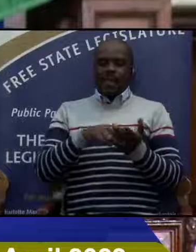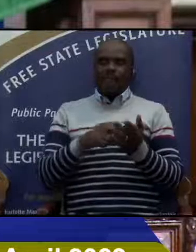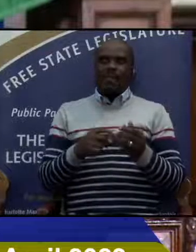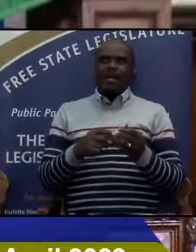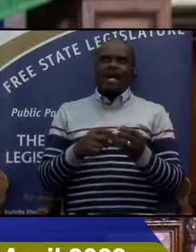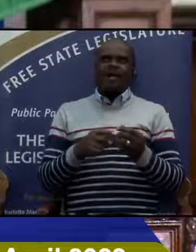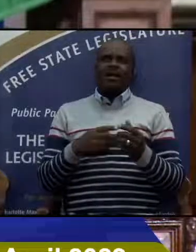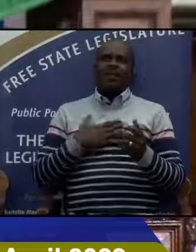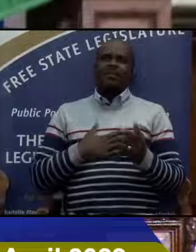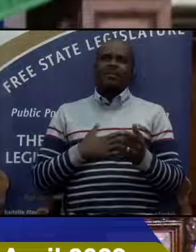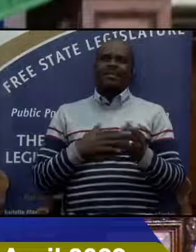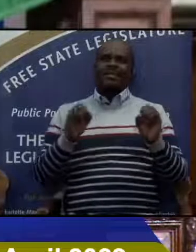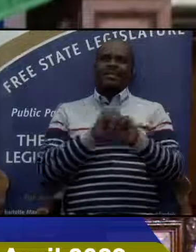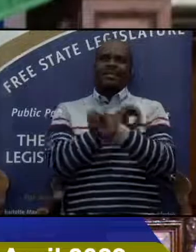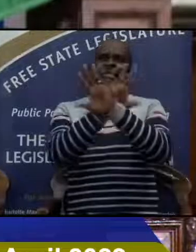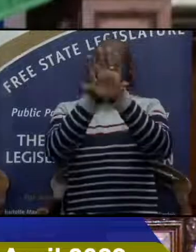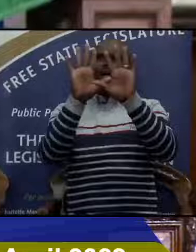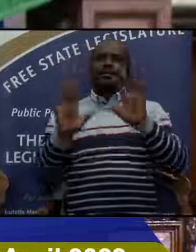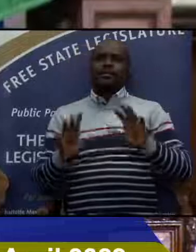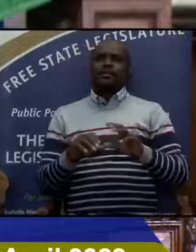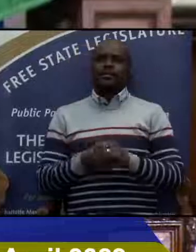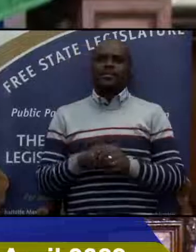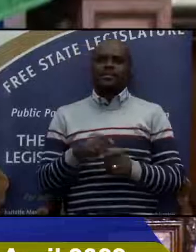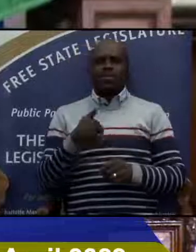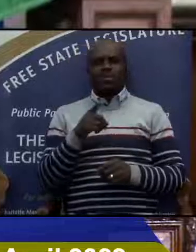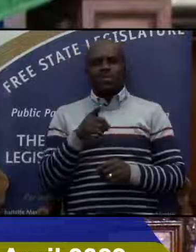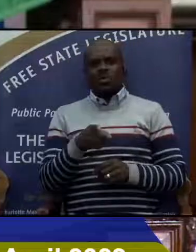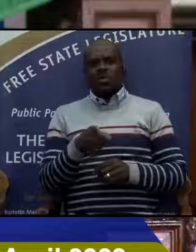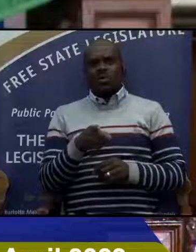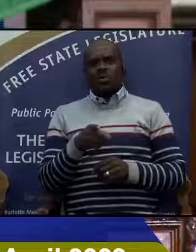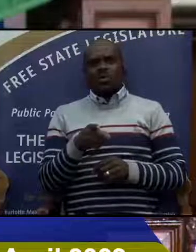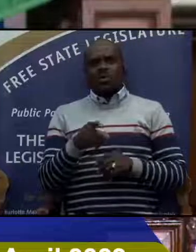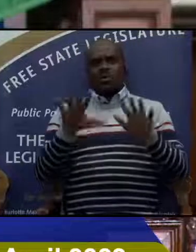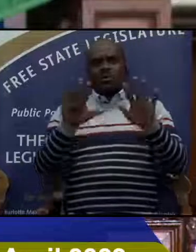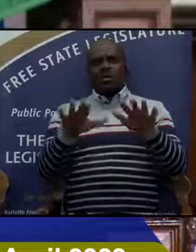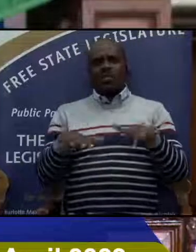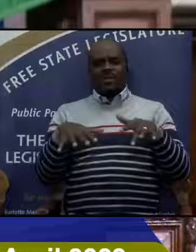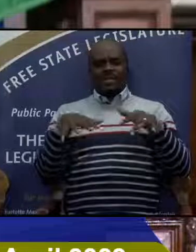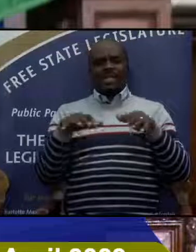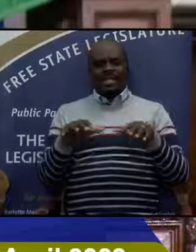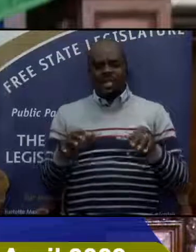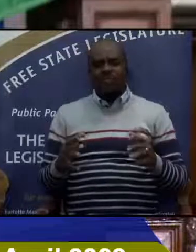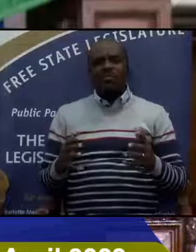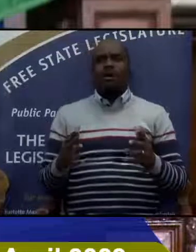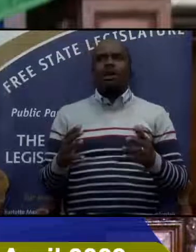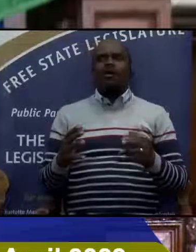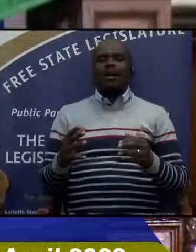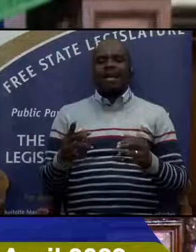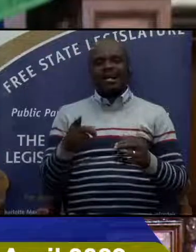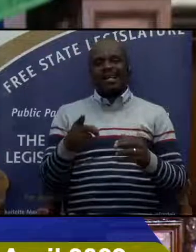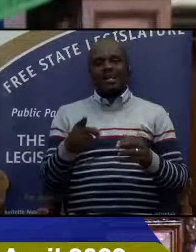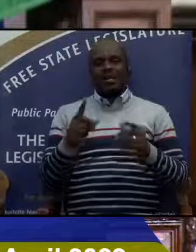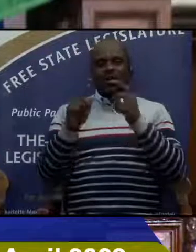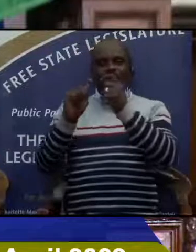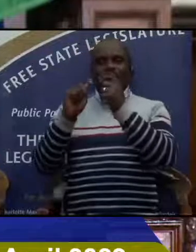How unparliamentary to state that the person is a former mayor of Malutia? Honourable